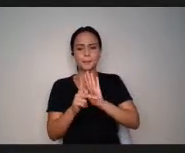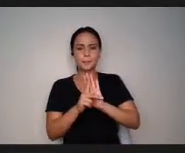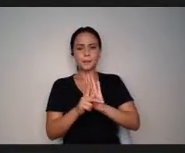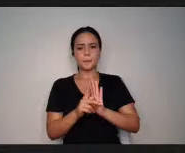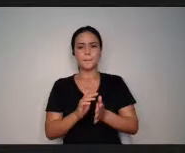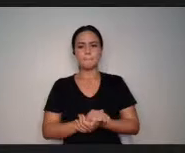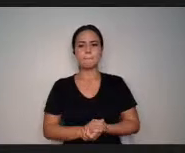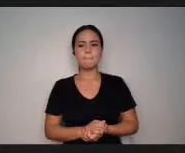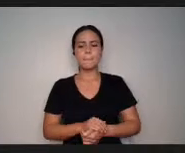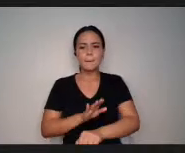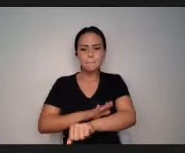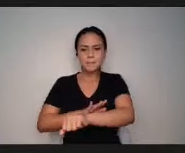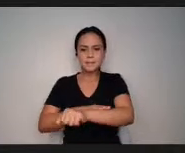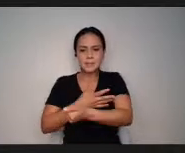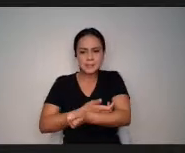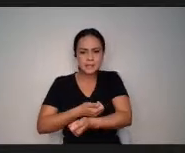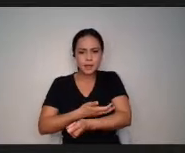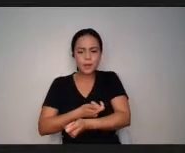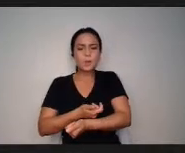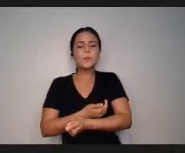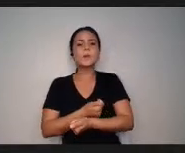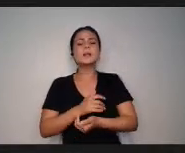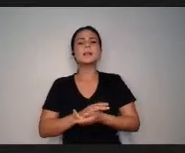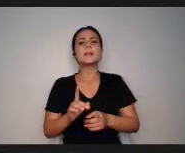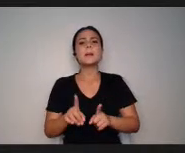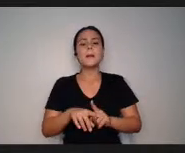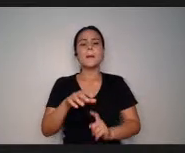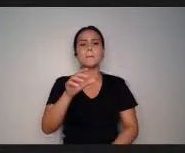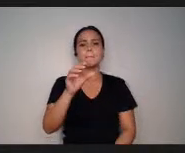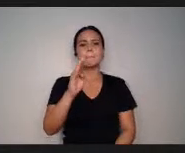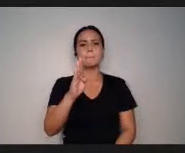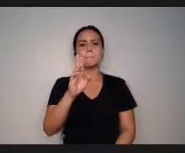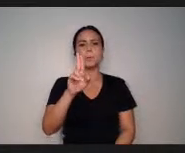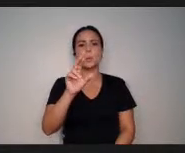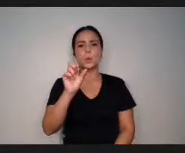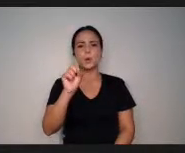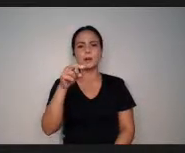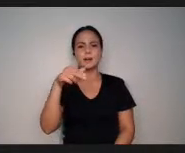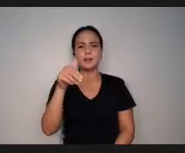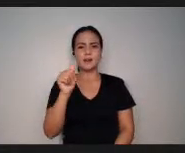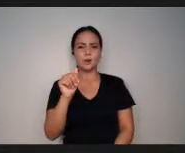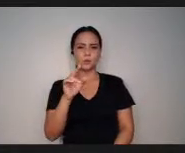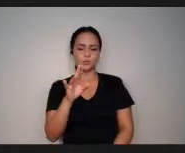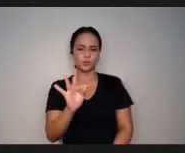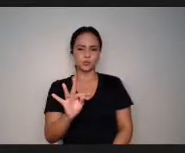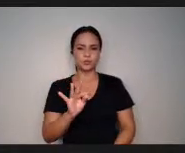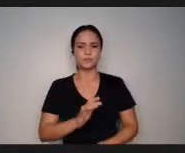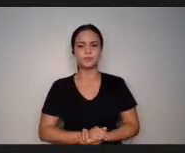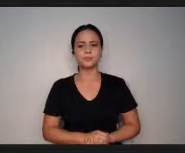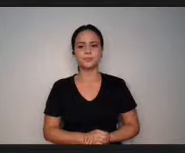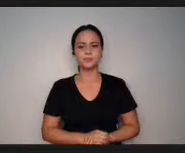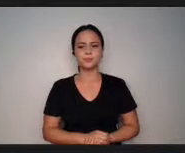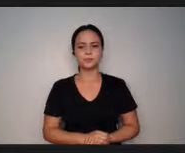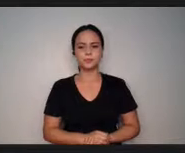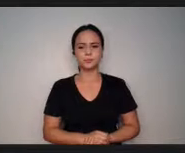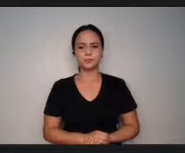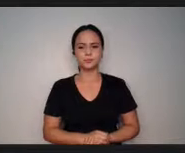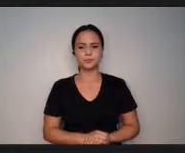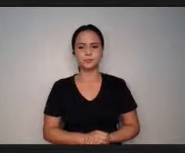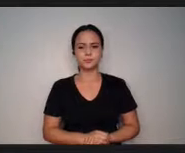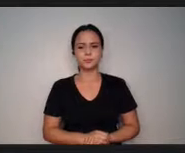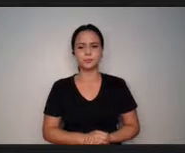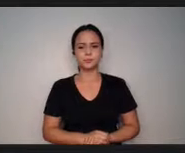depression. Other health outcomes, there's an effect of work stresses on